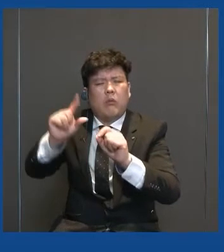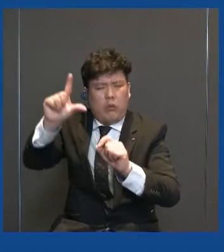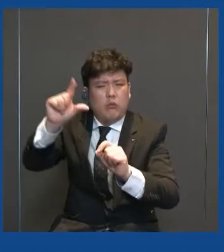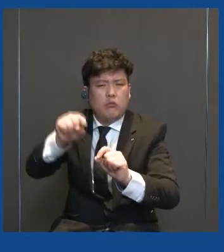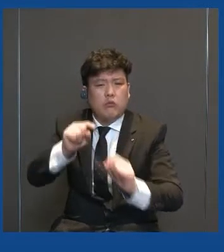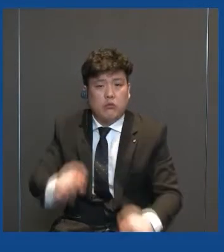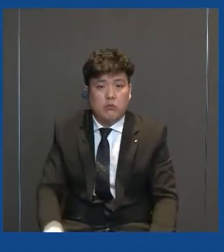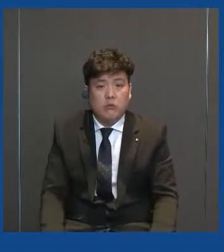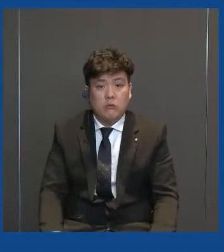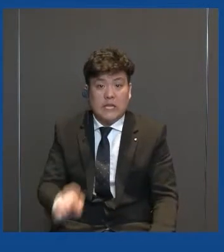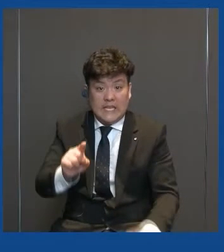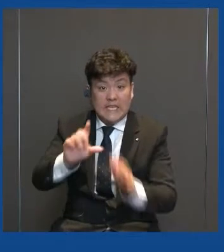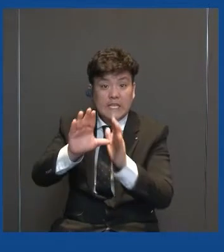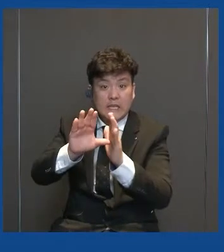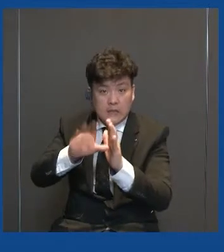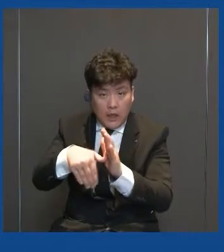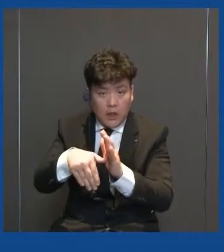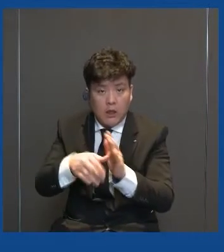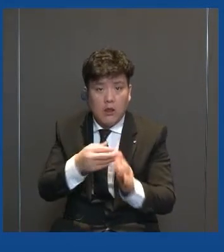age.